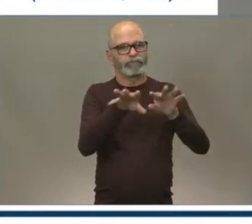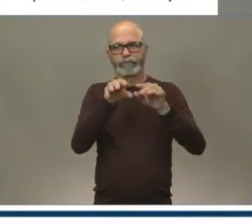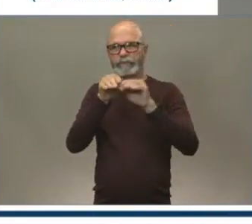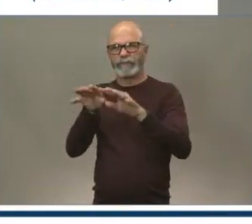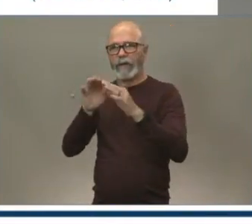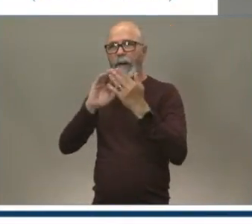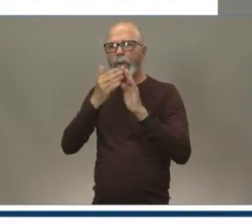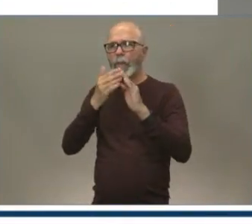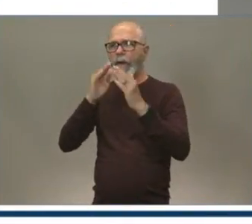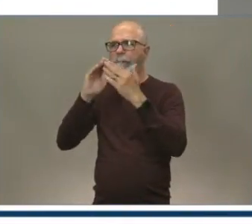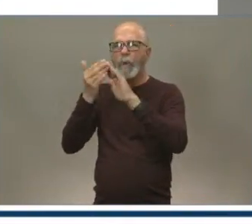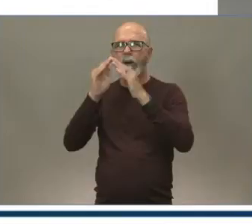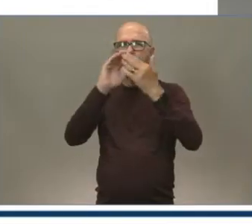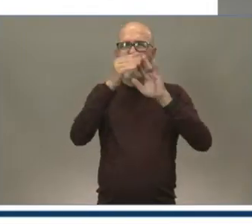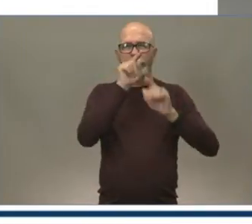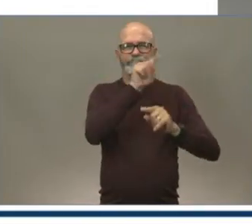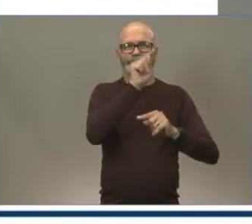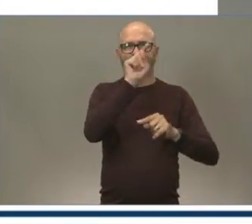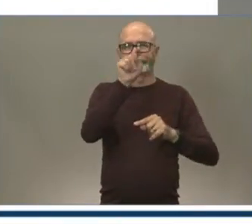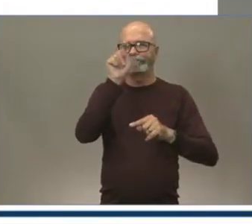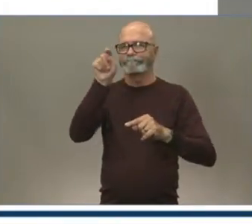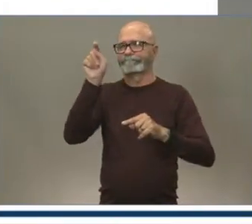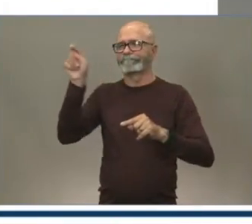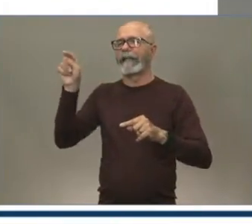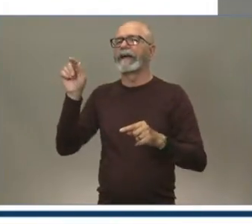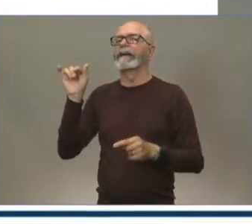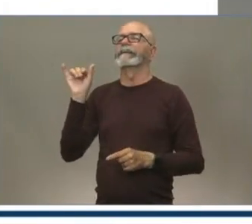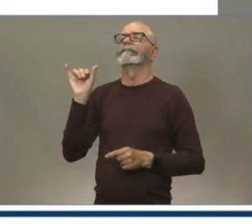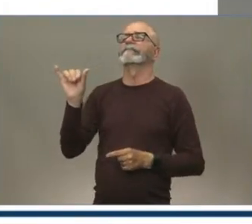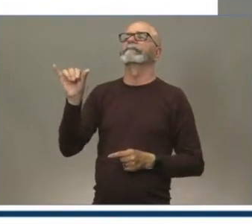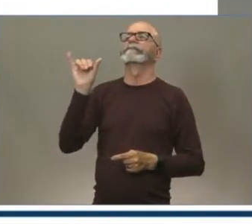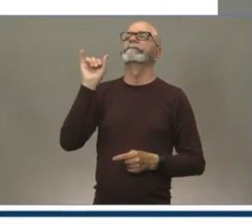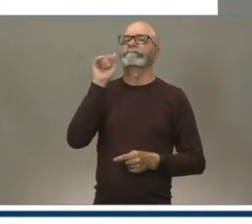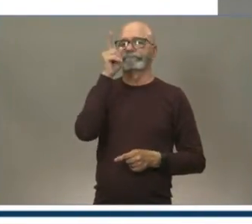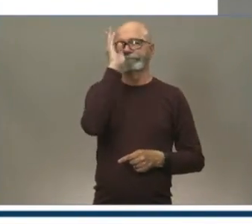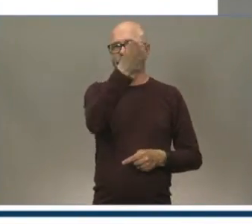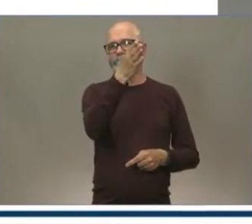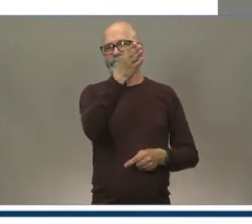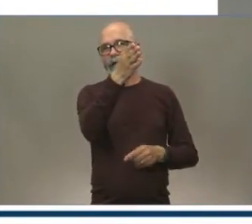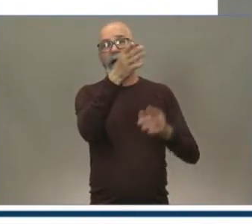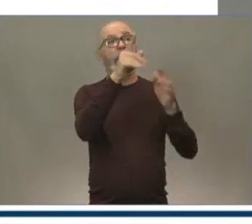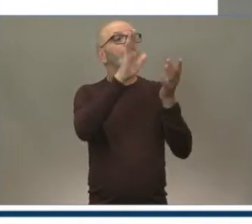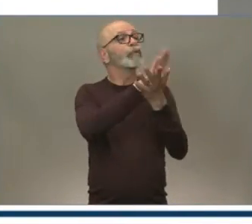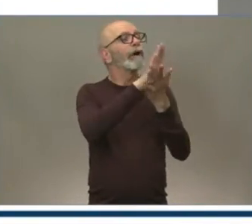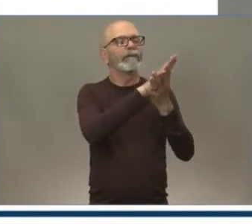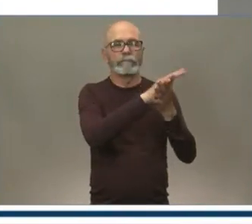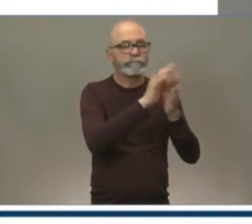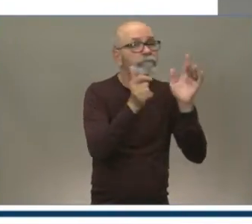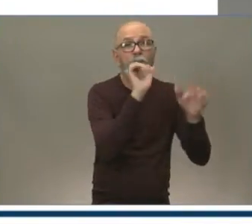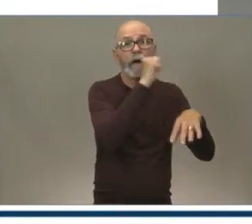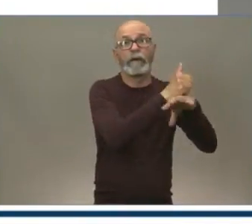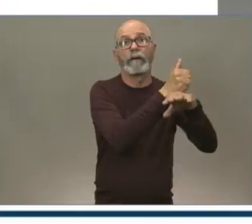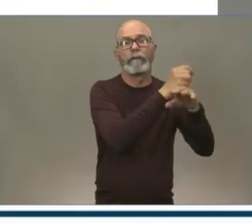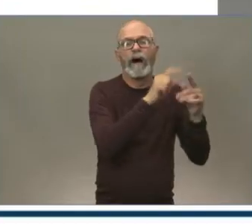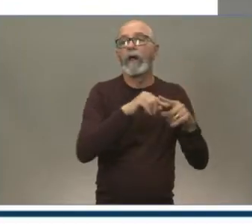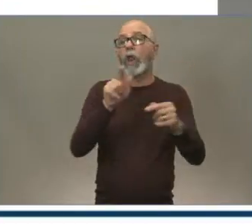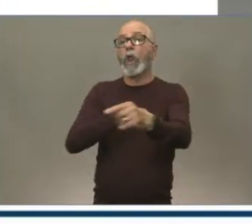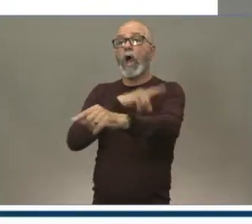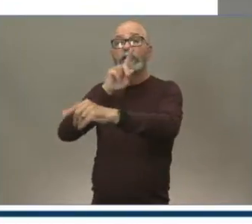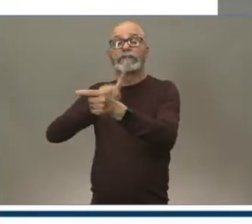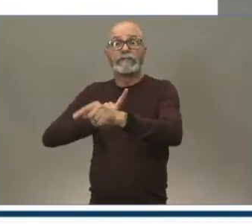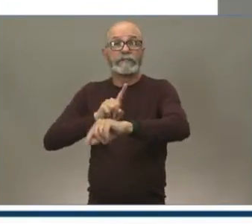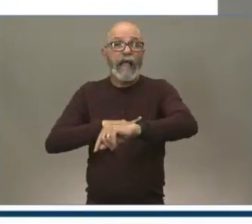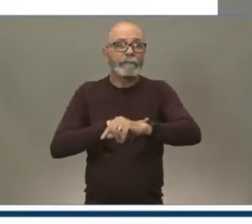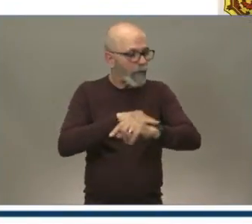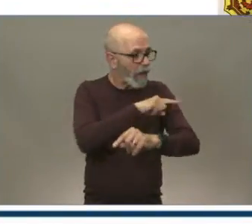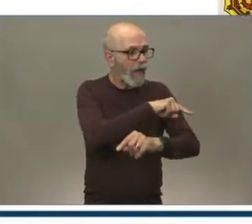HRM, which is then resulting in cases in schools, cases in long-term care facilities, cases in workplaces.